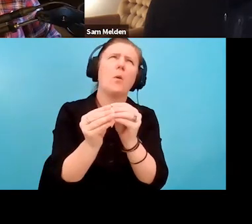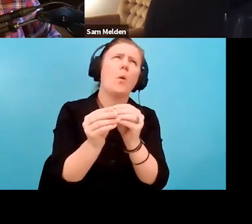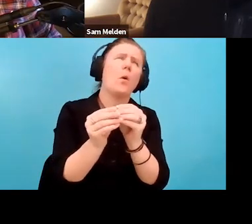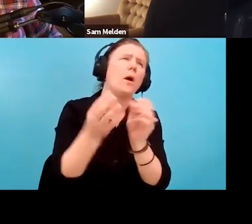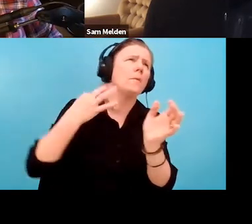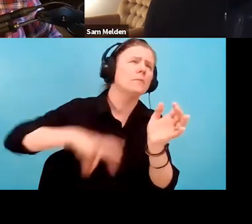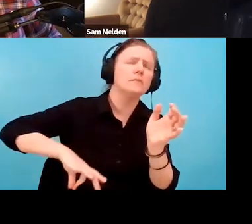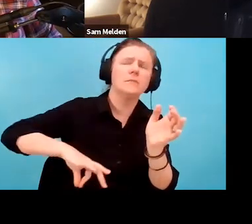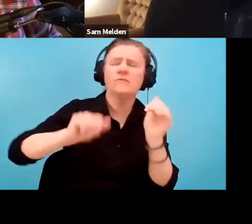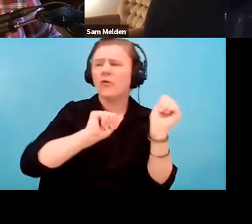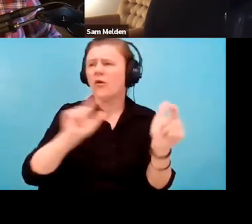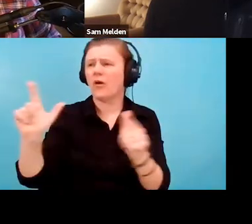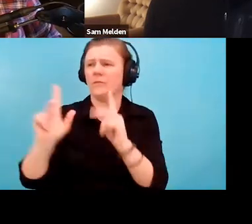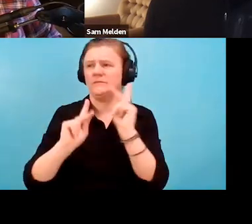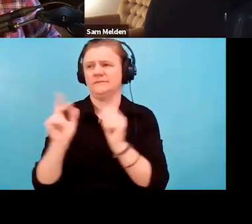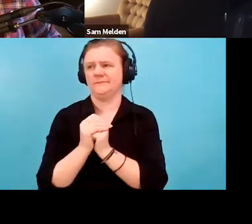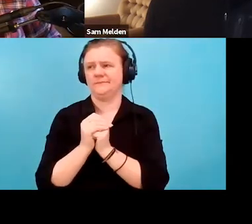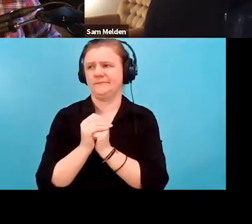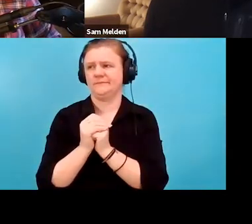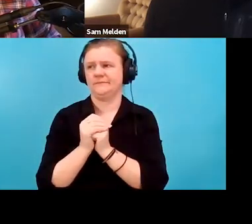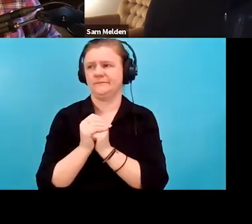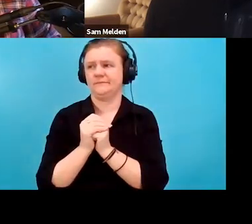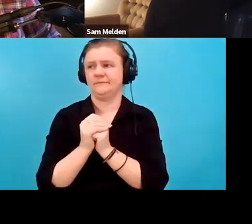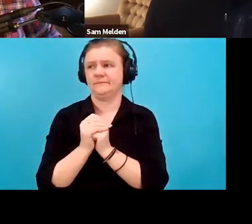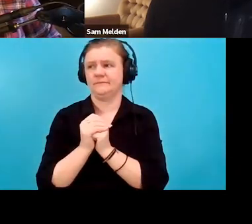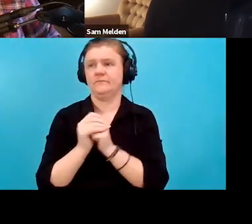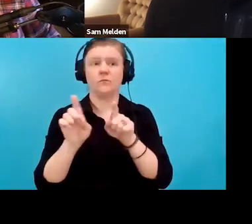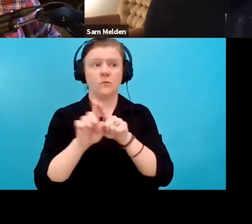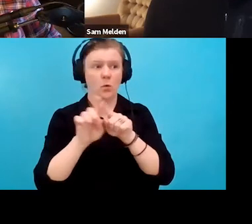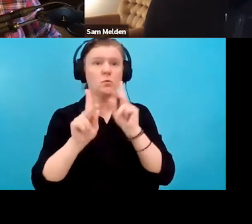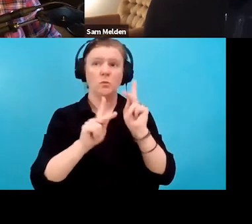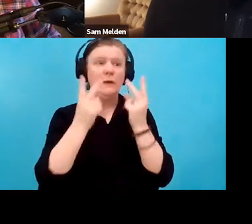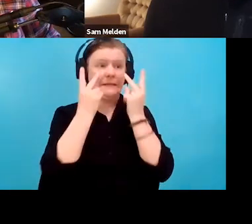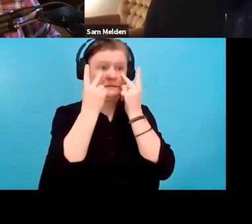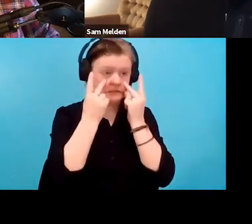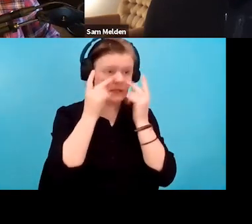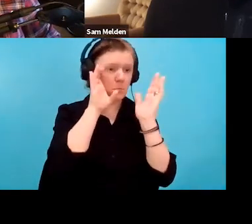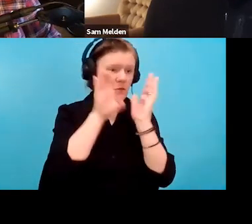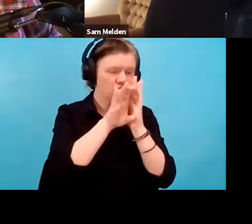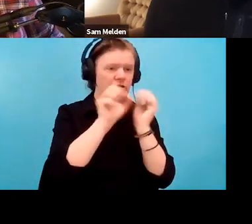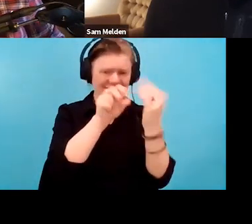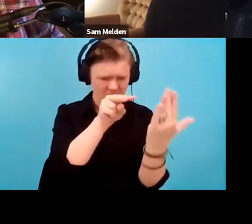useful. And also the people who can read photographs of text can still read it.